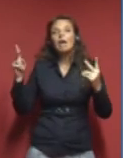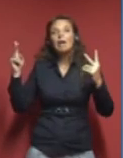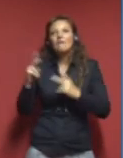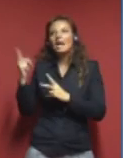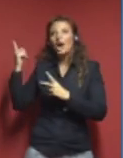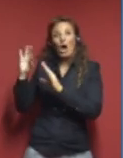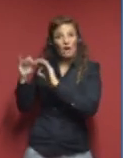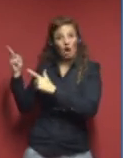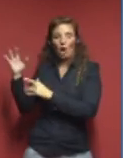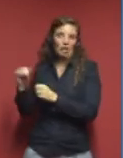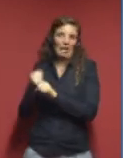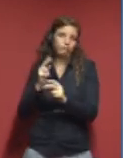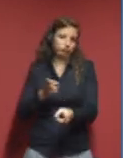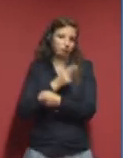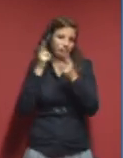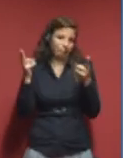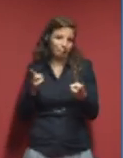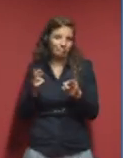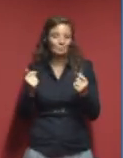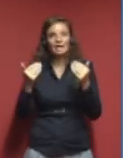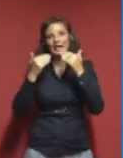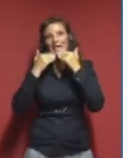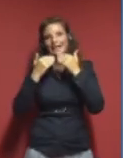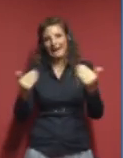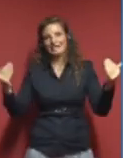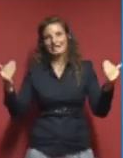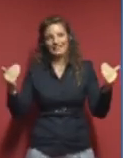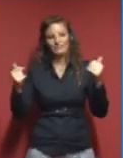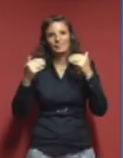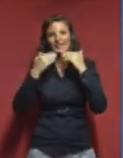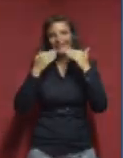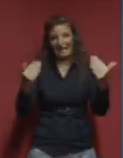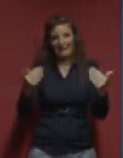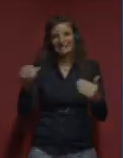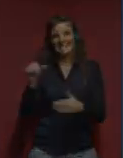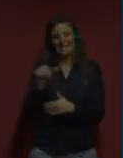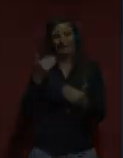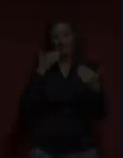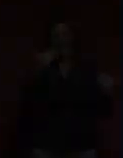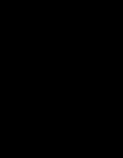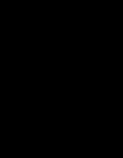institutional places. Thank you very much. Thank you, Stefan. Grazie.